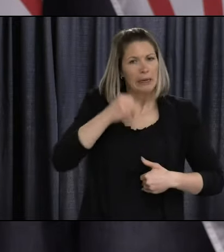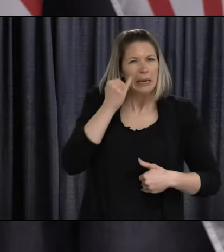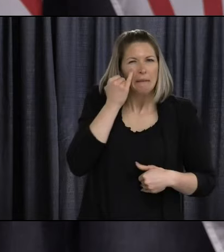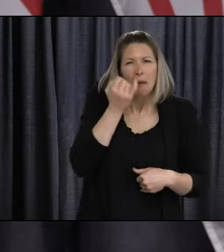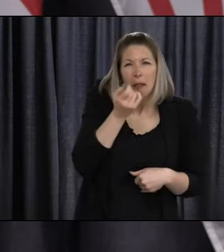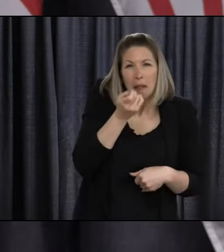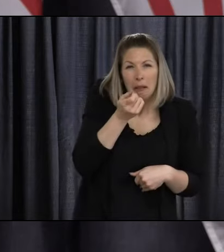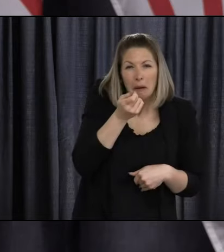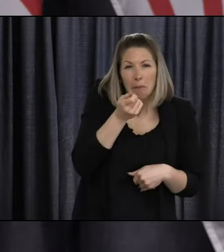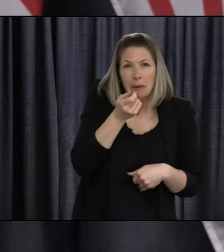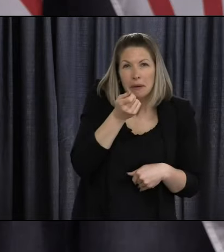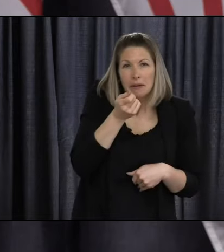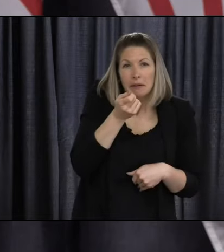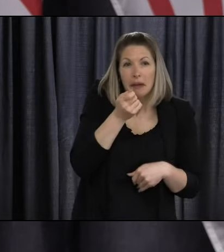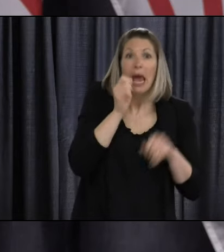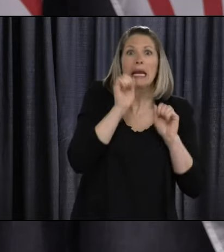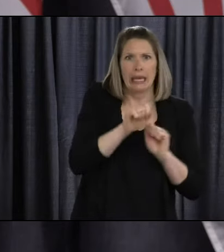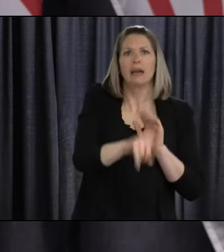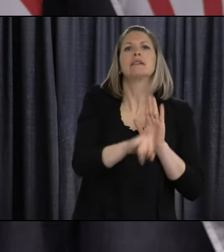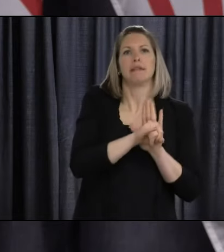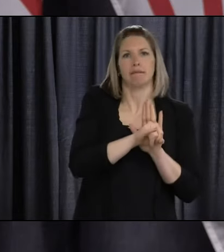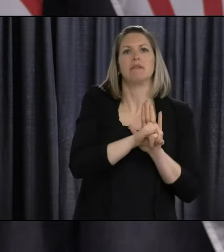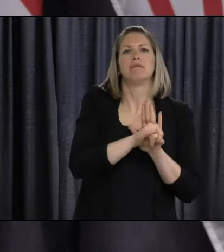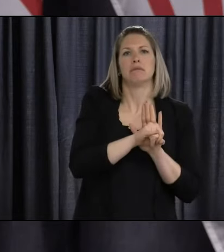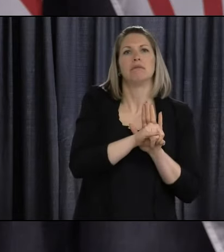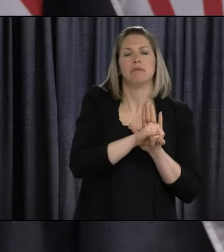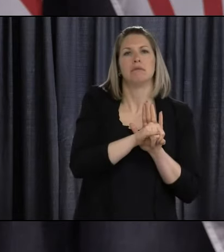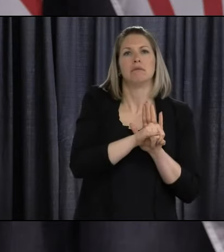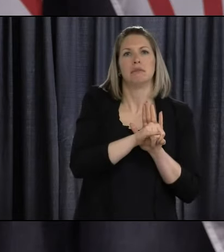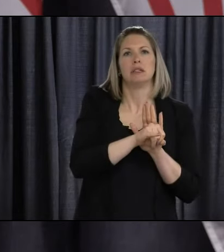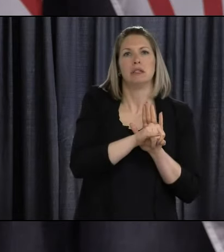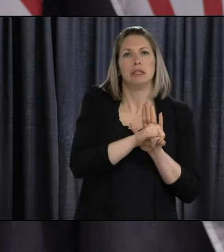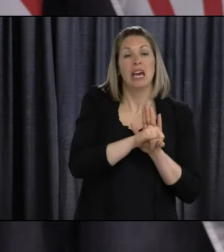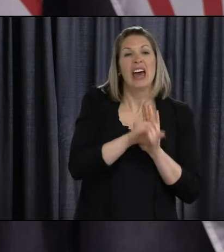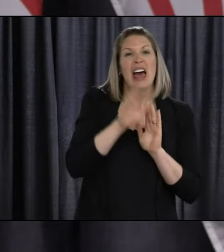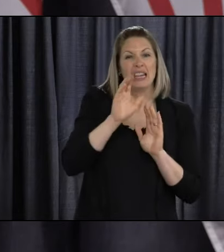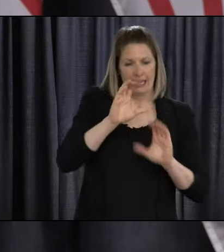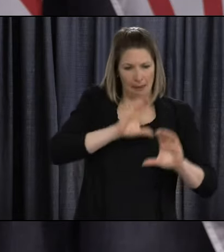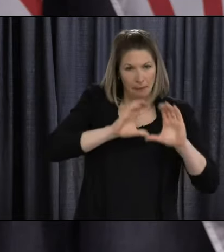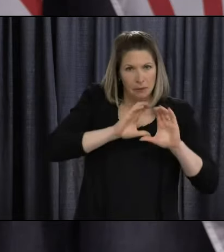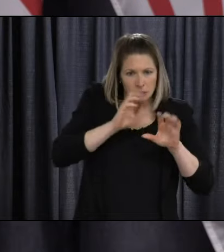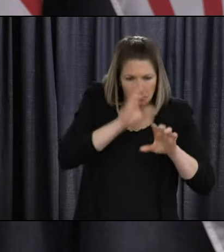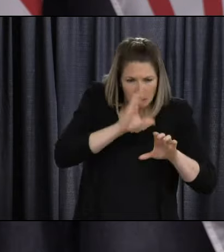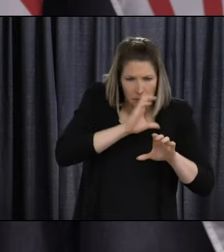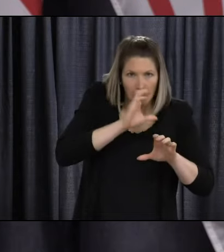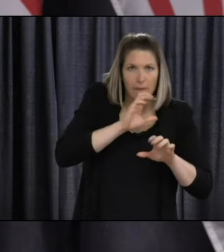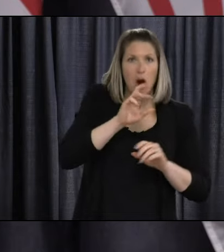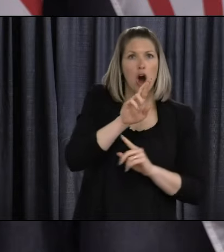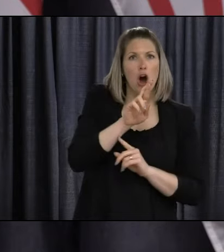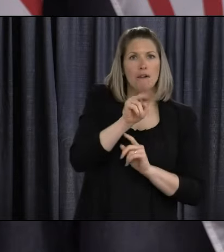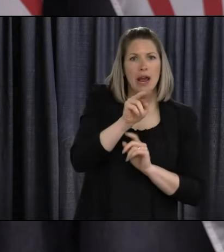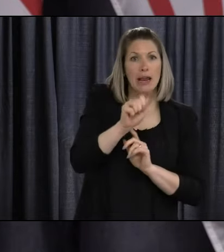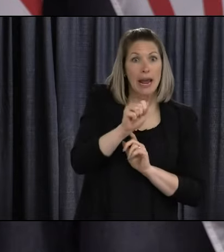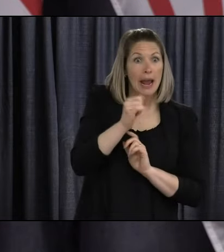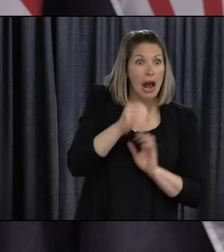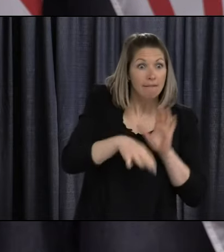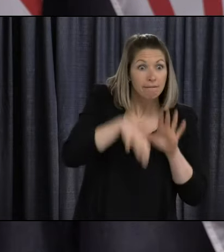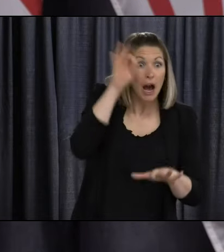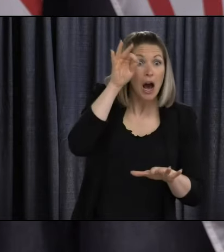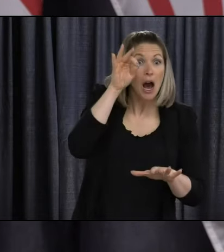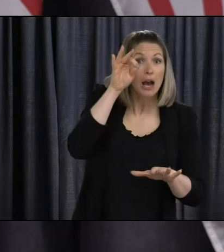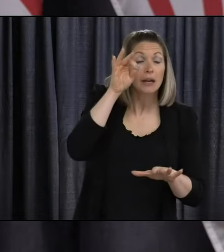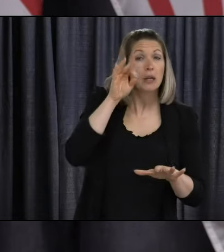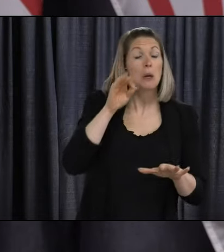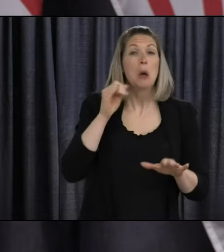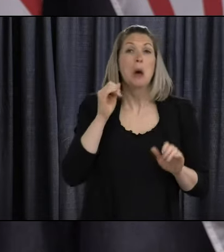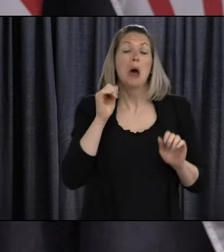very faintly, it will be detected by that test. So you can actually have particles